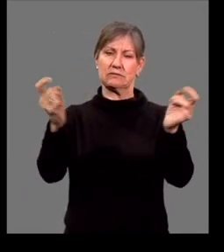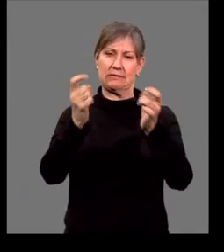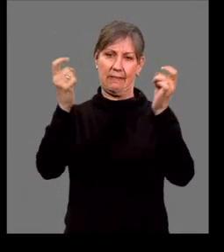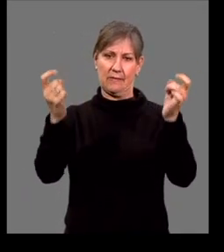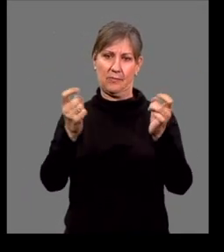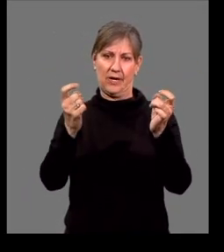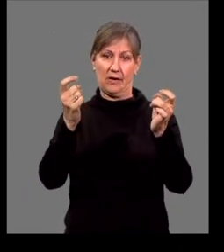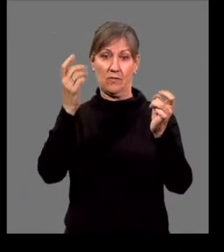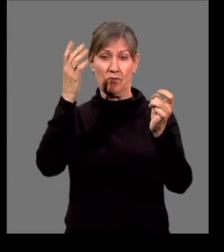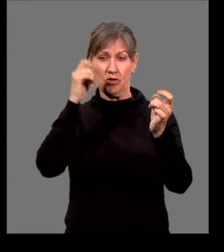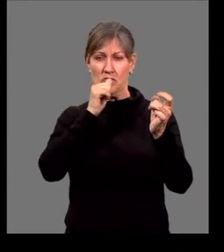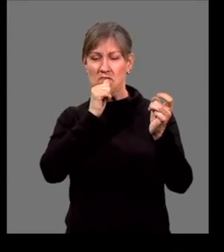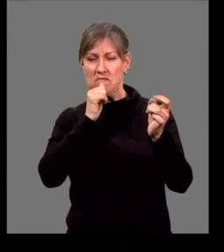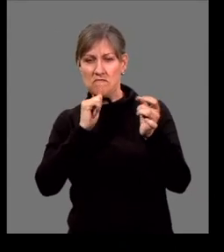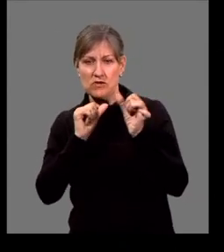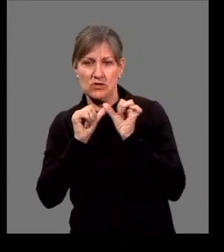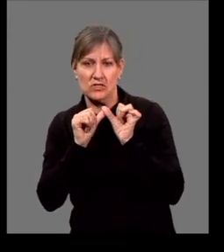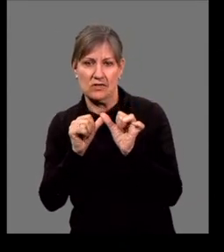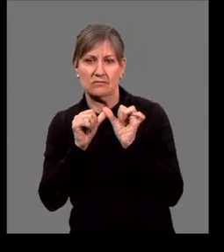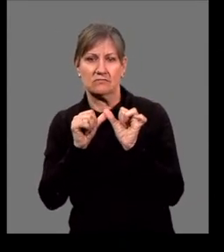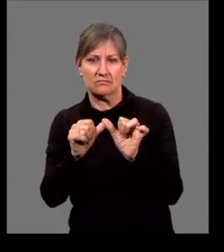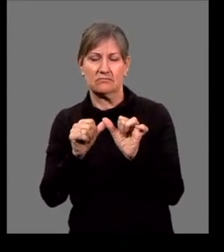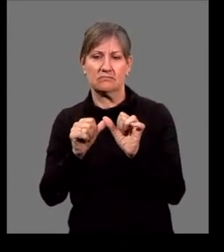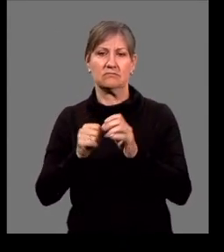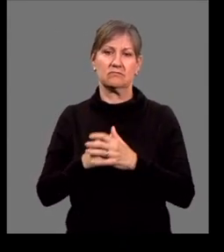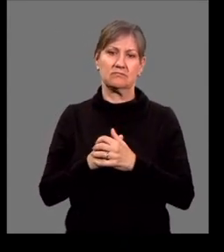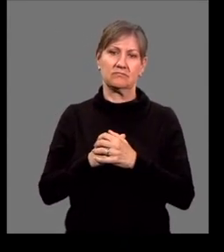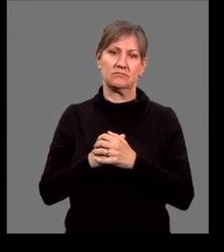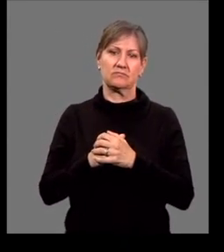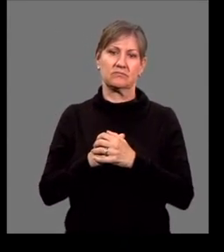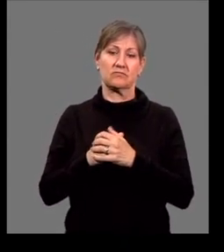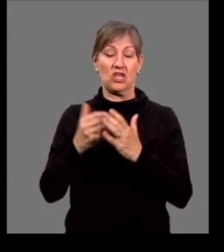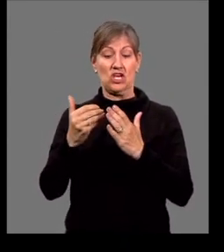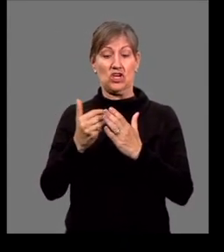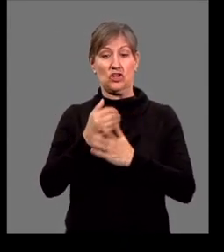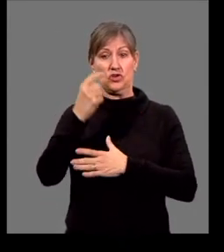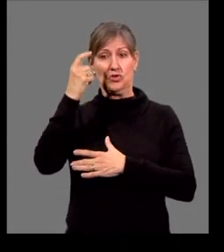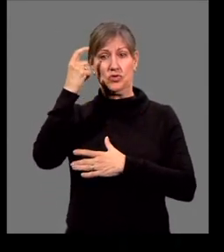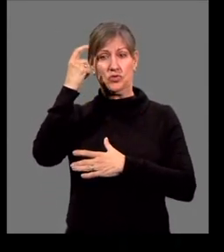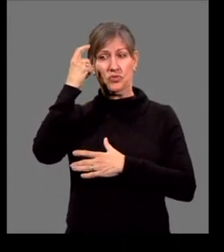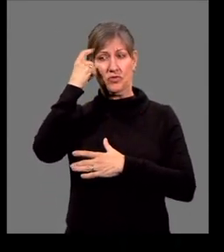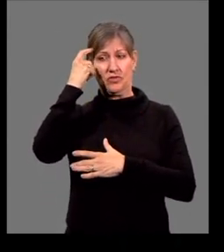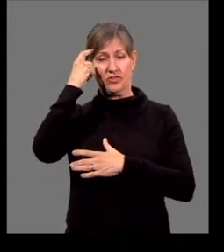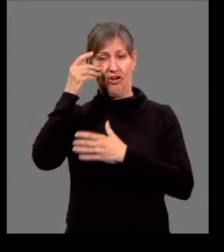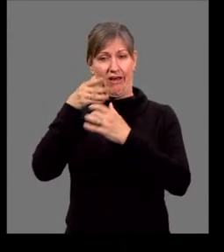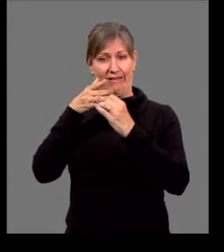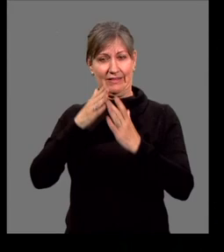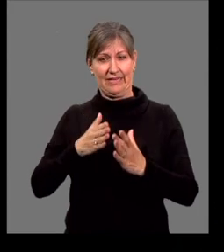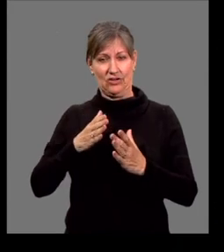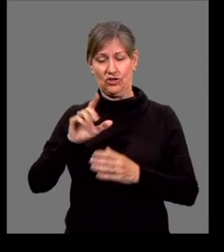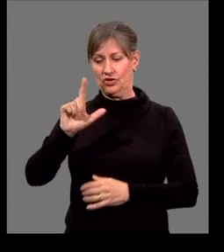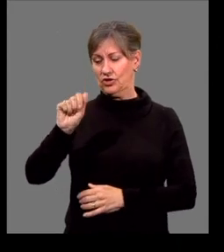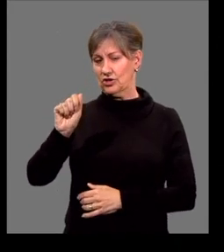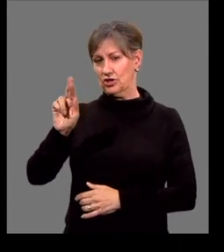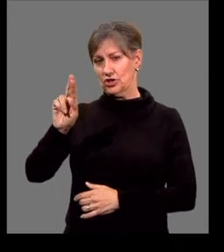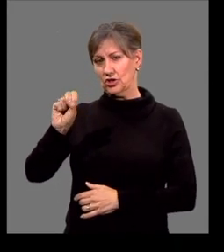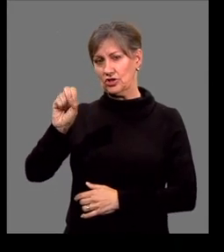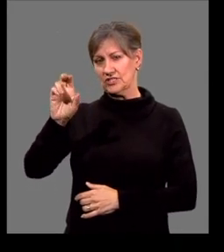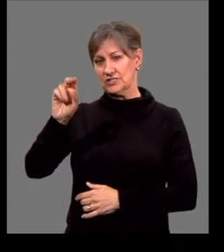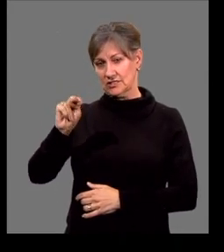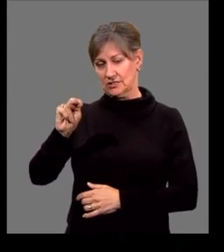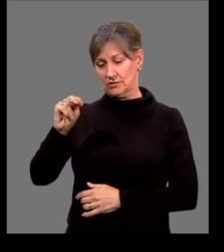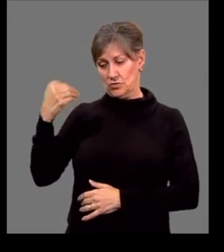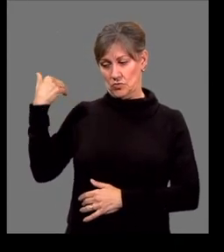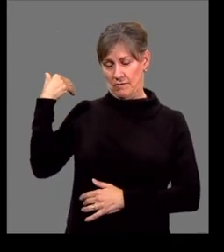celebrated for your tenacity and your persistence. New thought leader, Christian D. Larson reminds